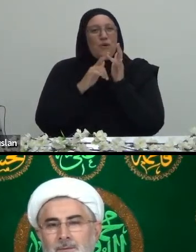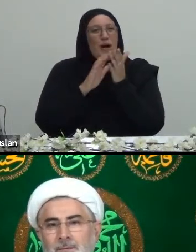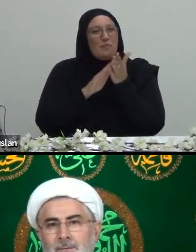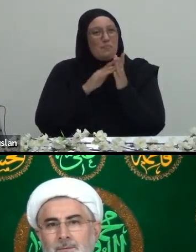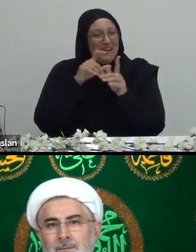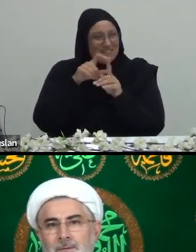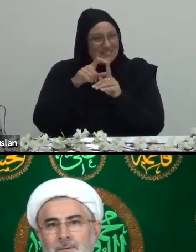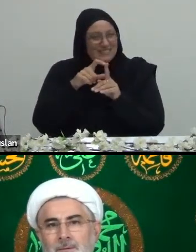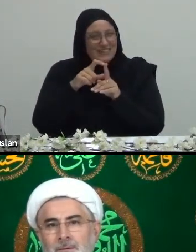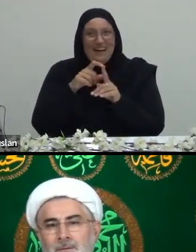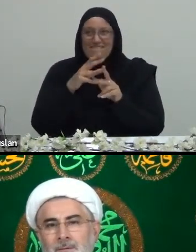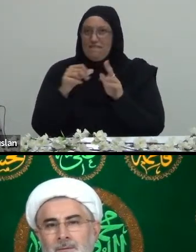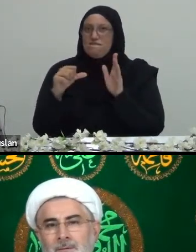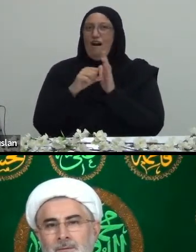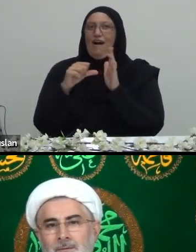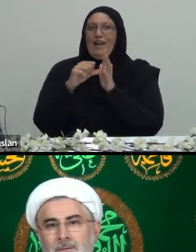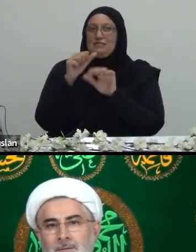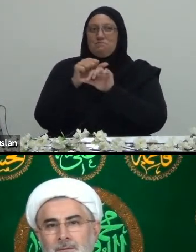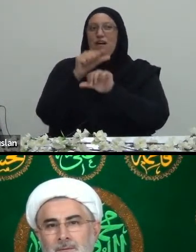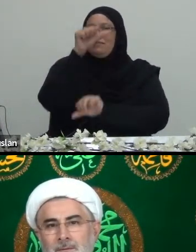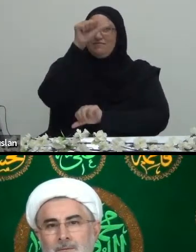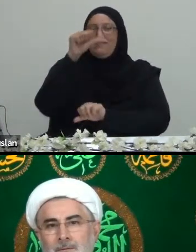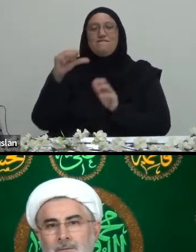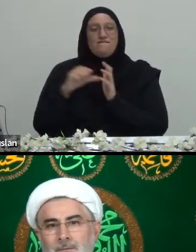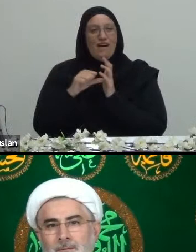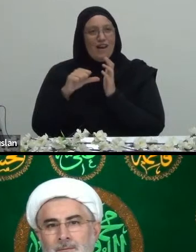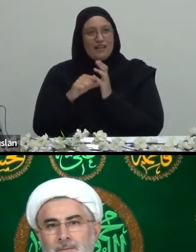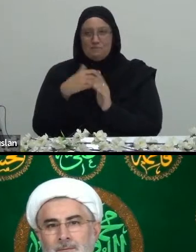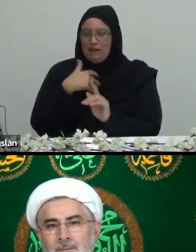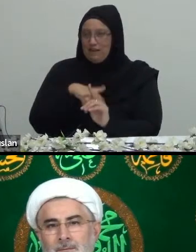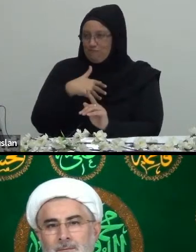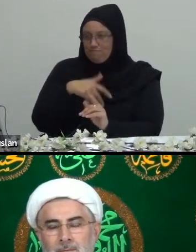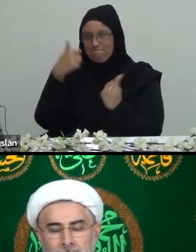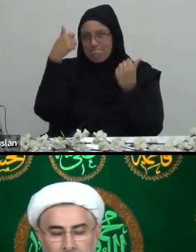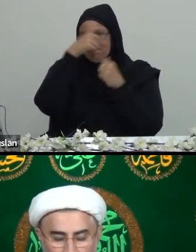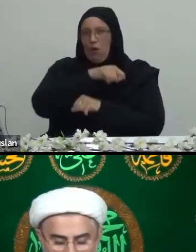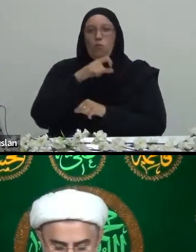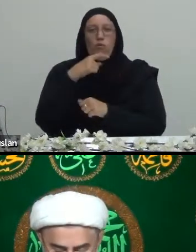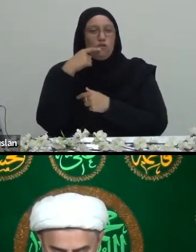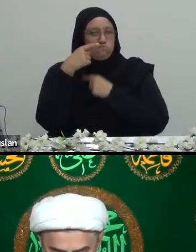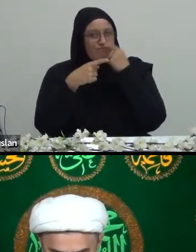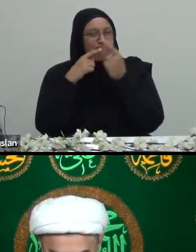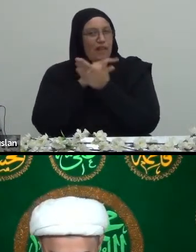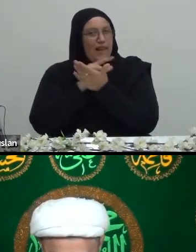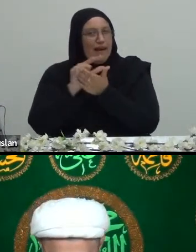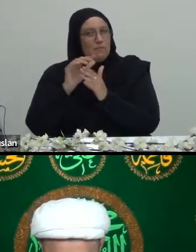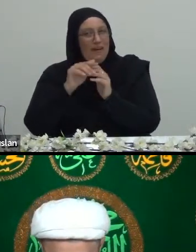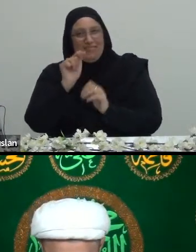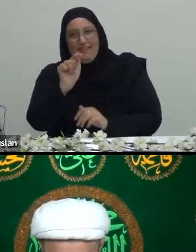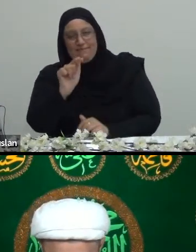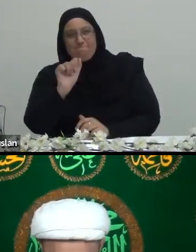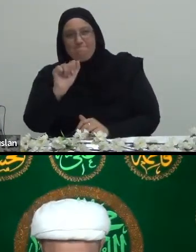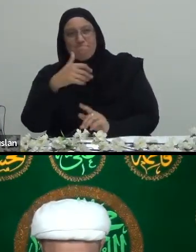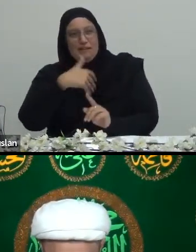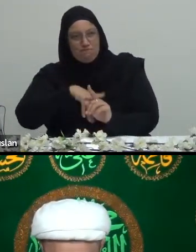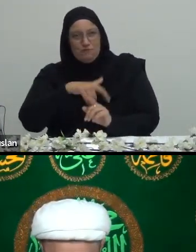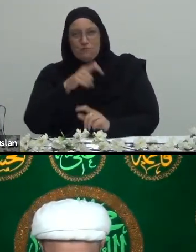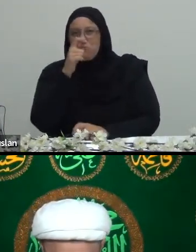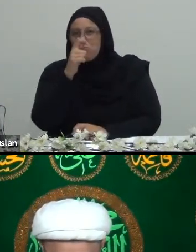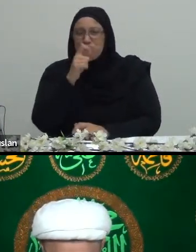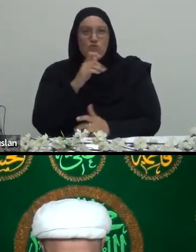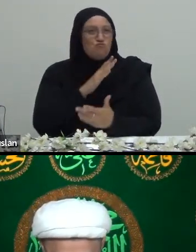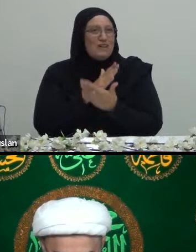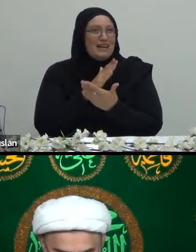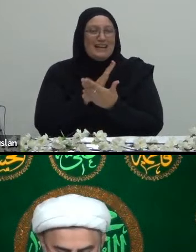has a finance and commerce background, and we'll get to that later on. And really,